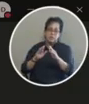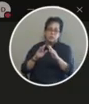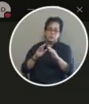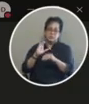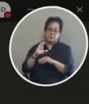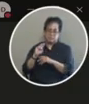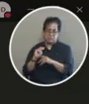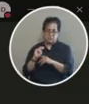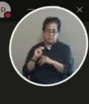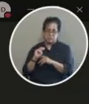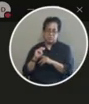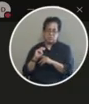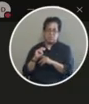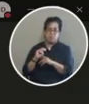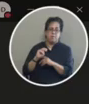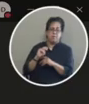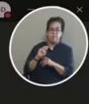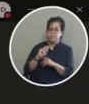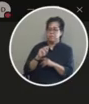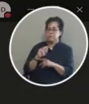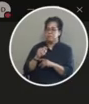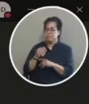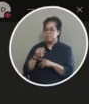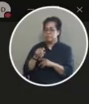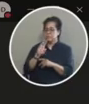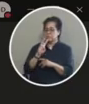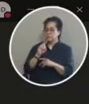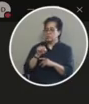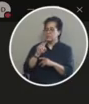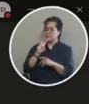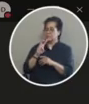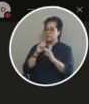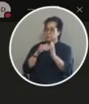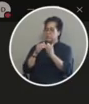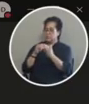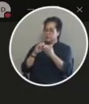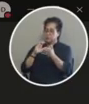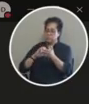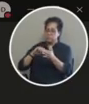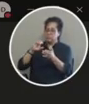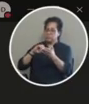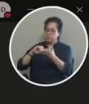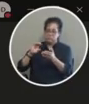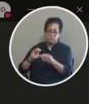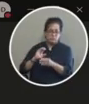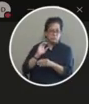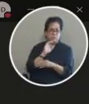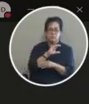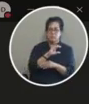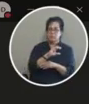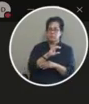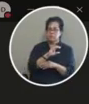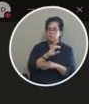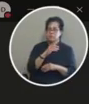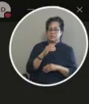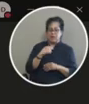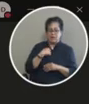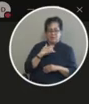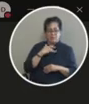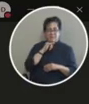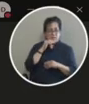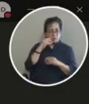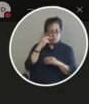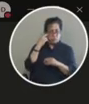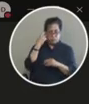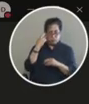manager to put $6 million so they could fulfill some fantasy. I think it's not responsible, and I'm